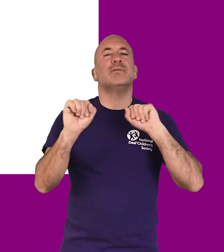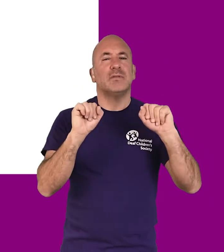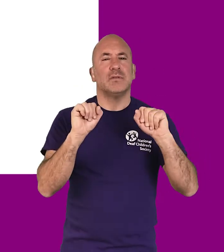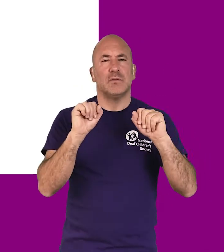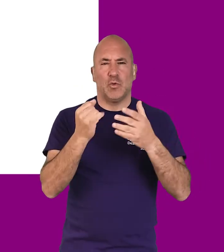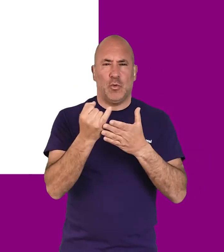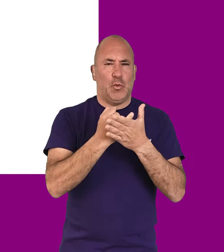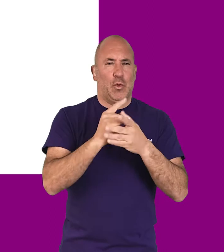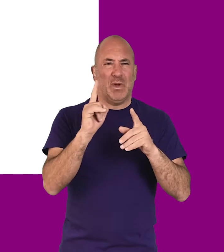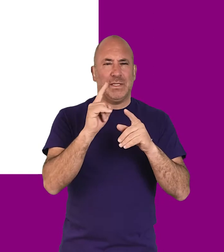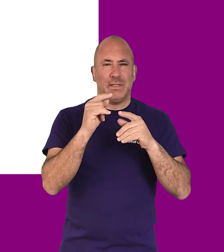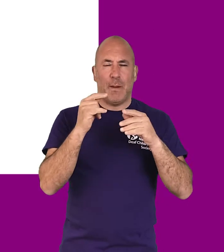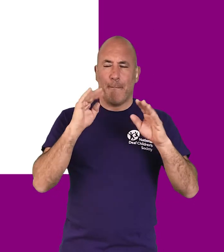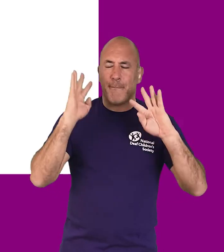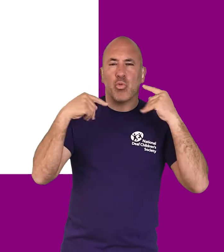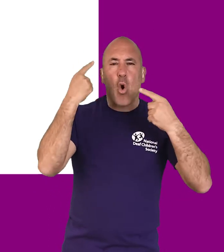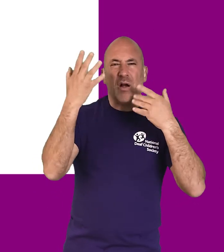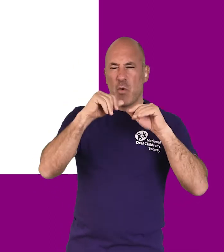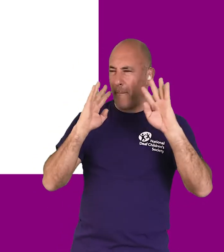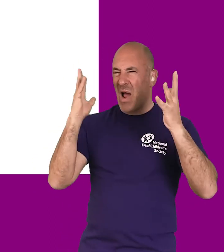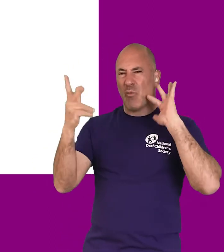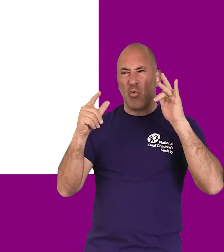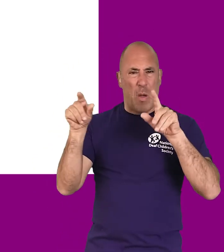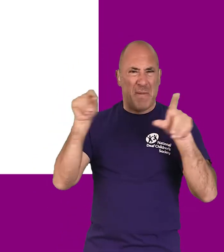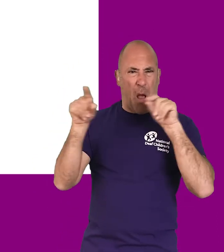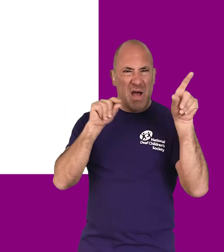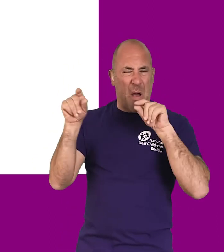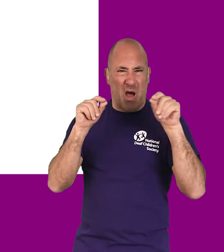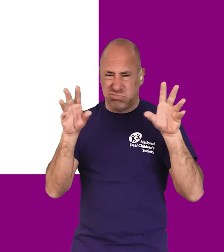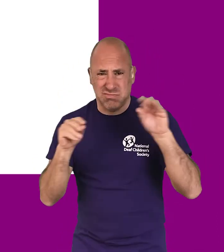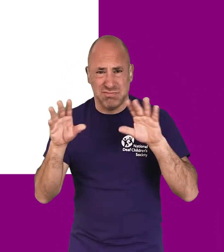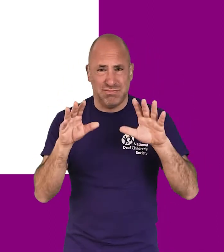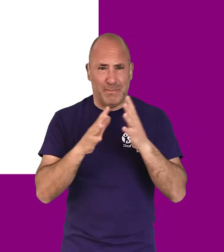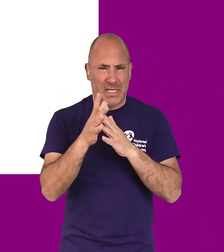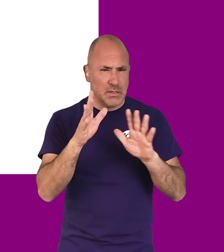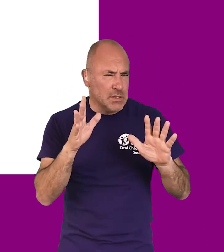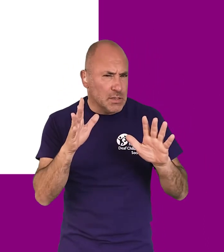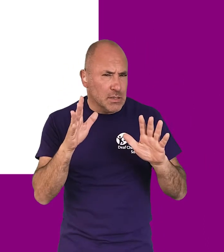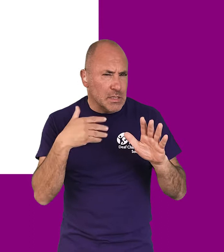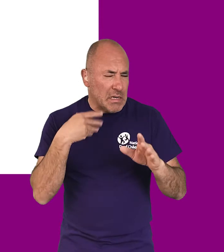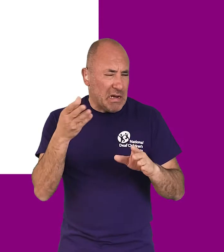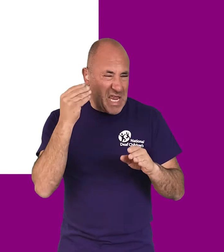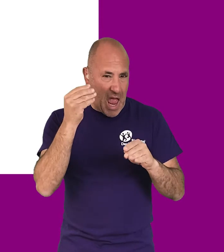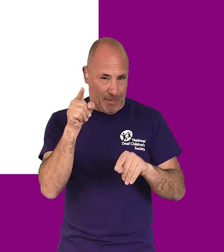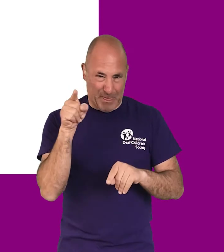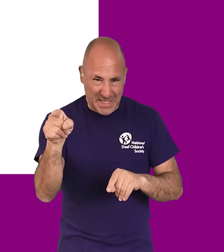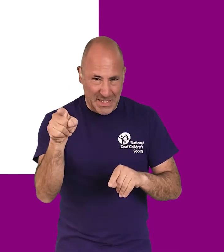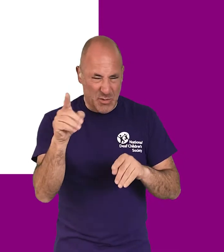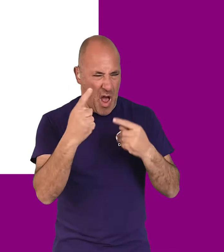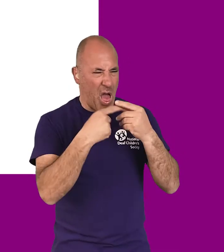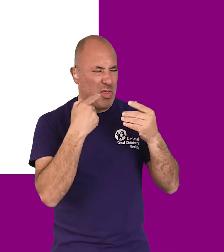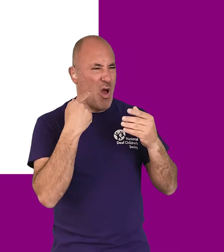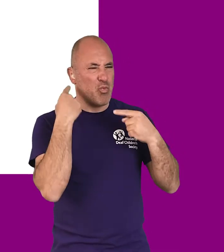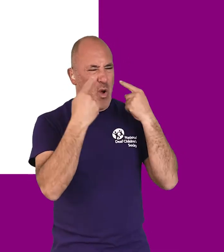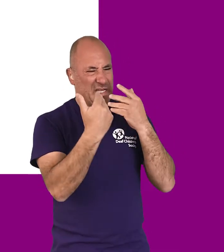and cochlear implants are also pretty bad for picking up background noise and be quite difficult to distinguish